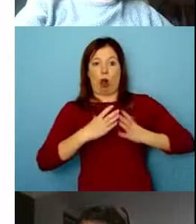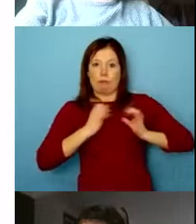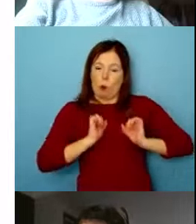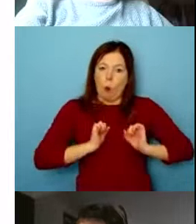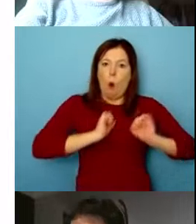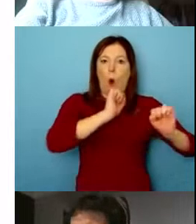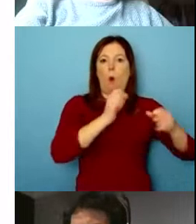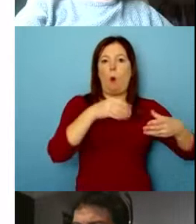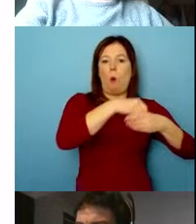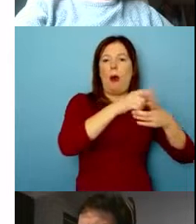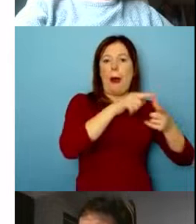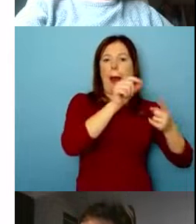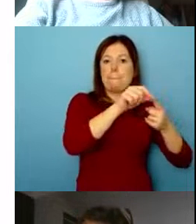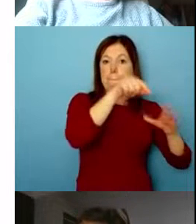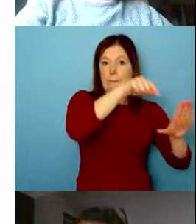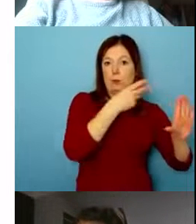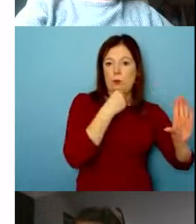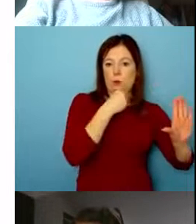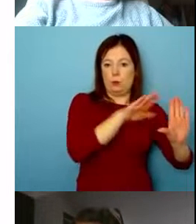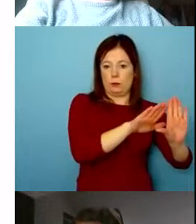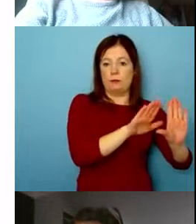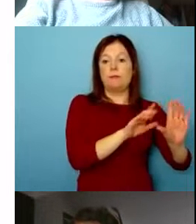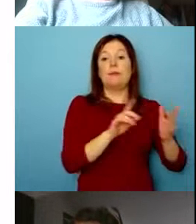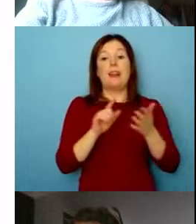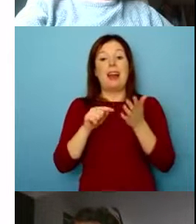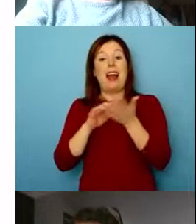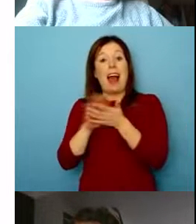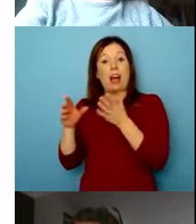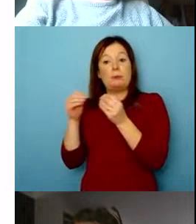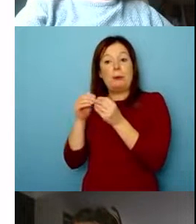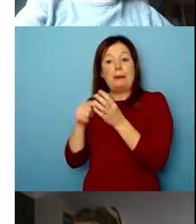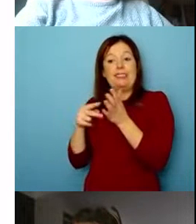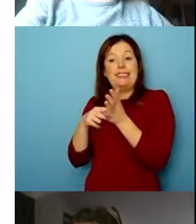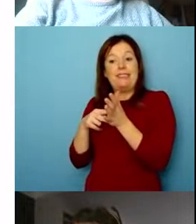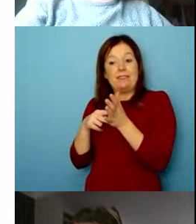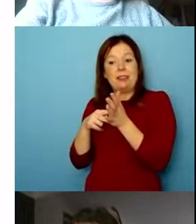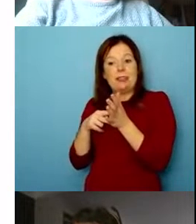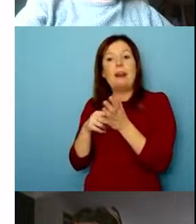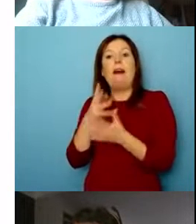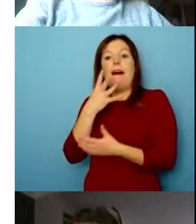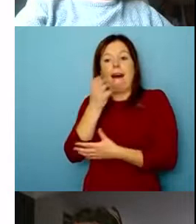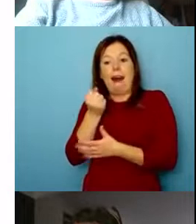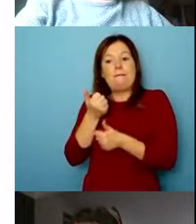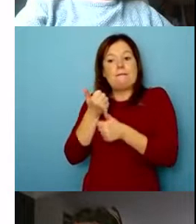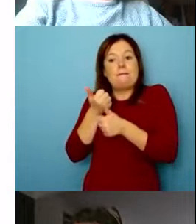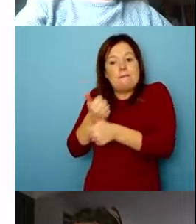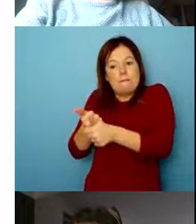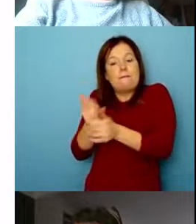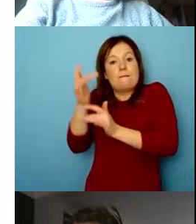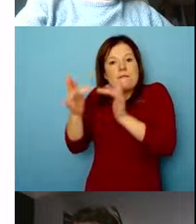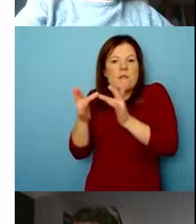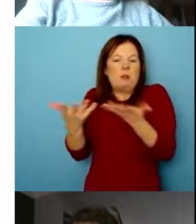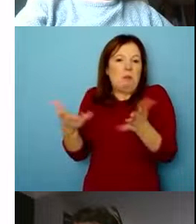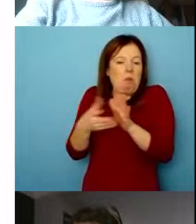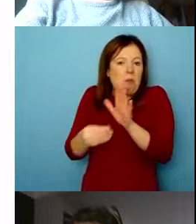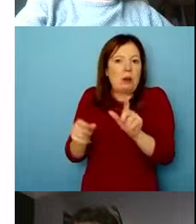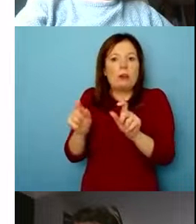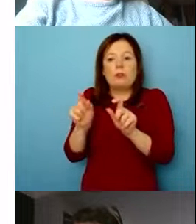applications. HBB TV browsers support some accessibility features directly, for example,